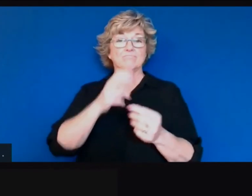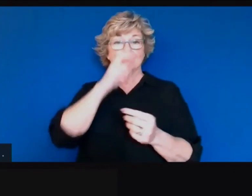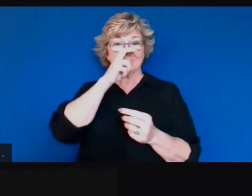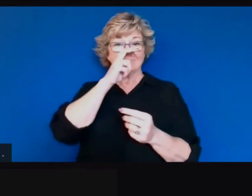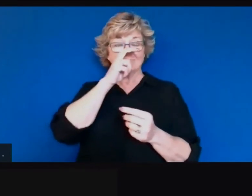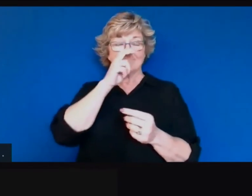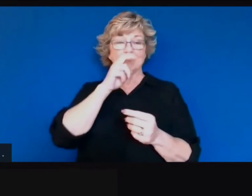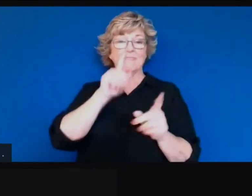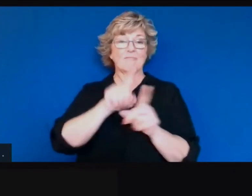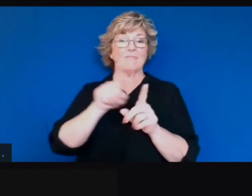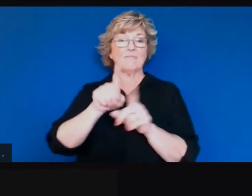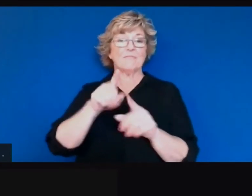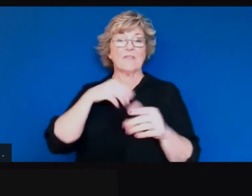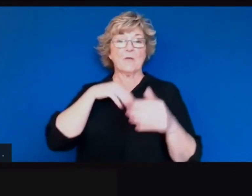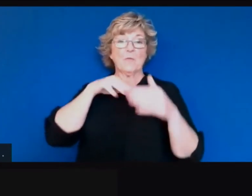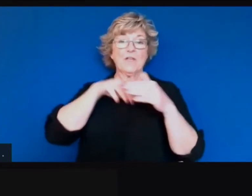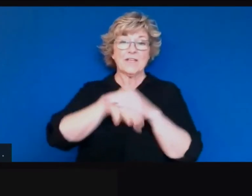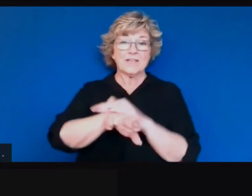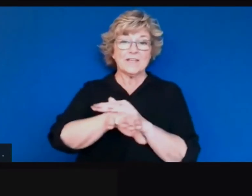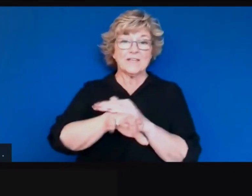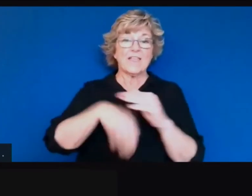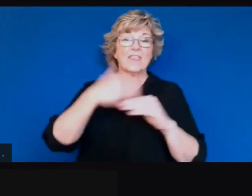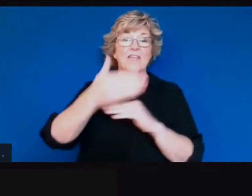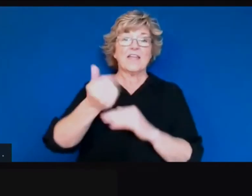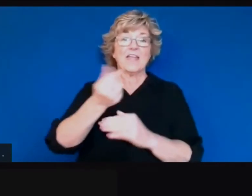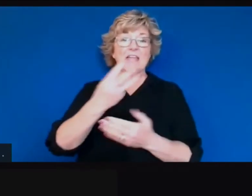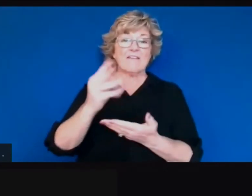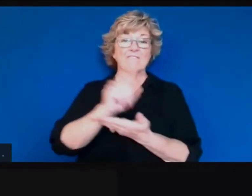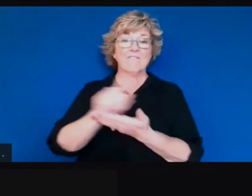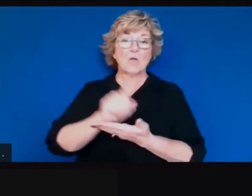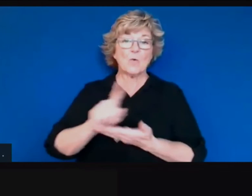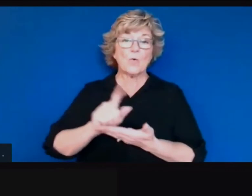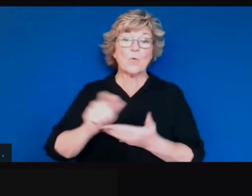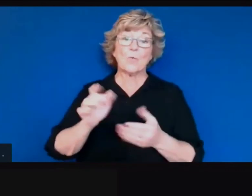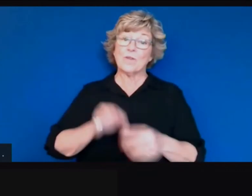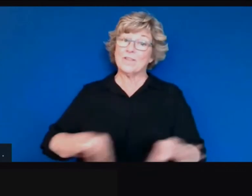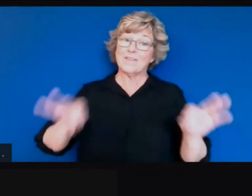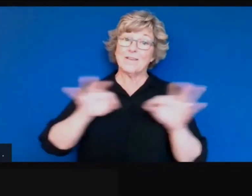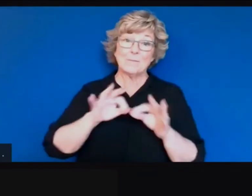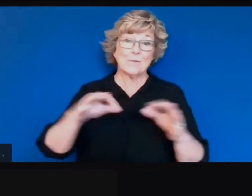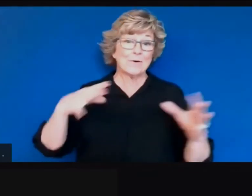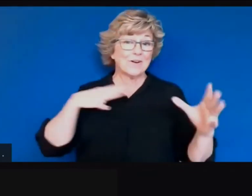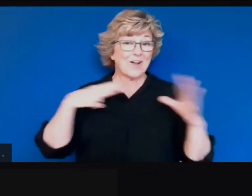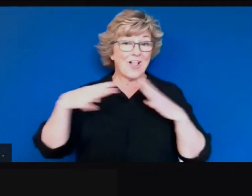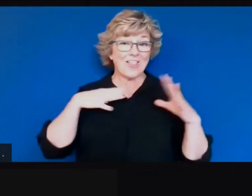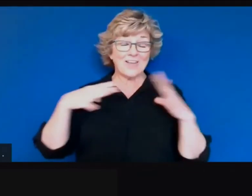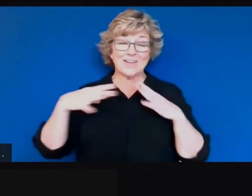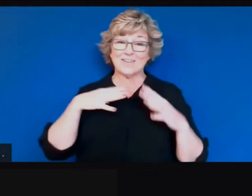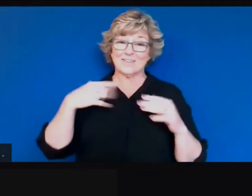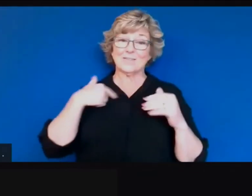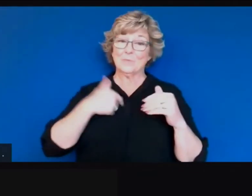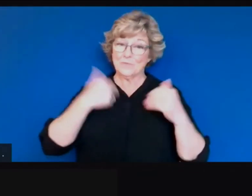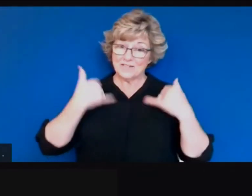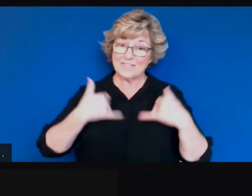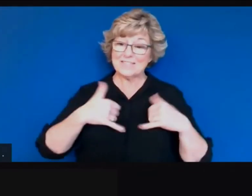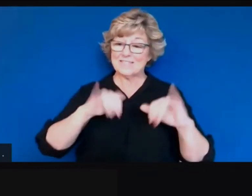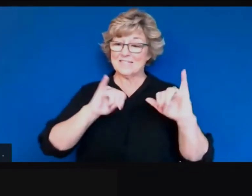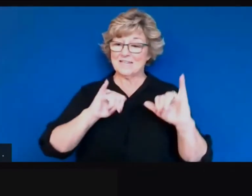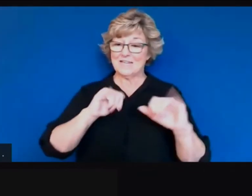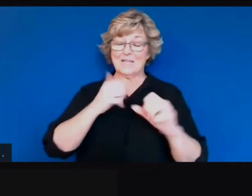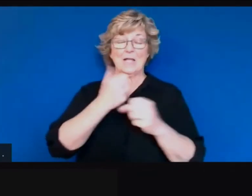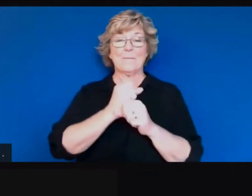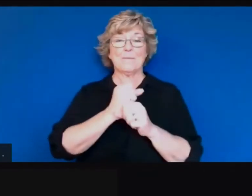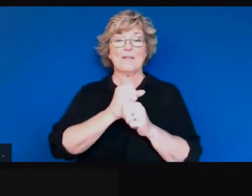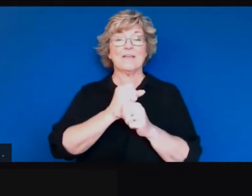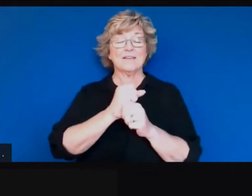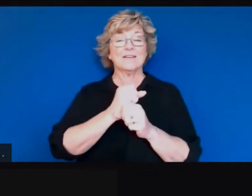enter into the next couple of weeks with important holidays for our state and nation, that we can still make a